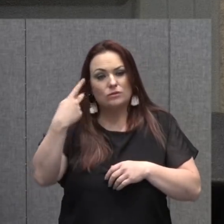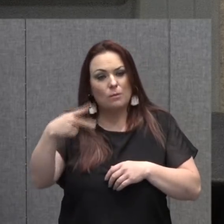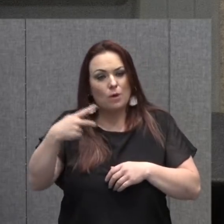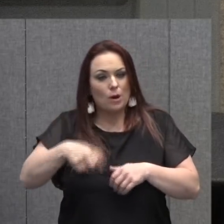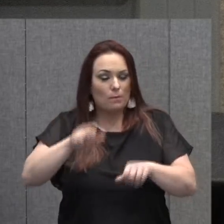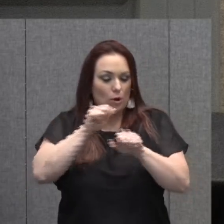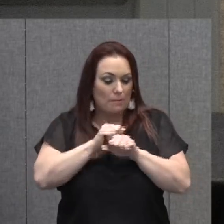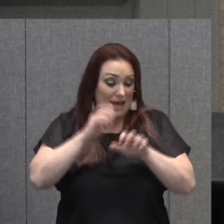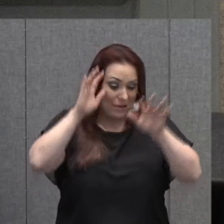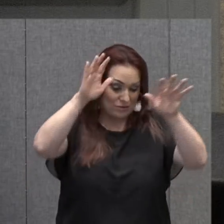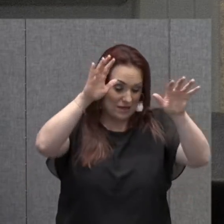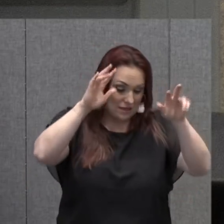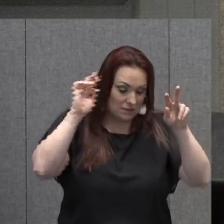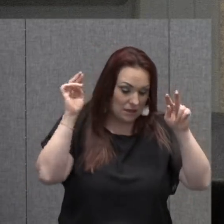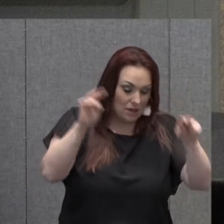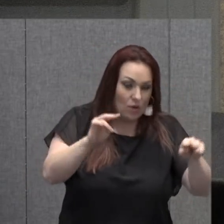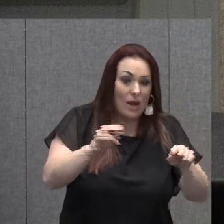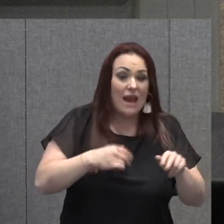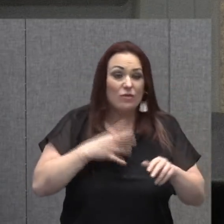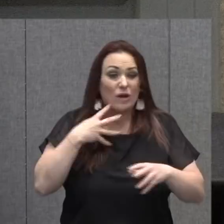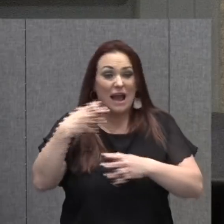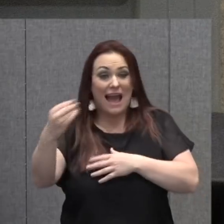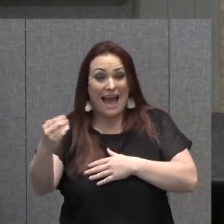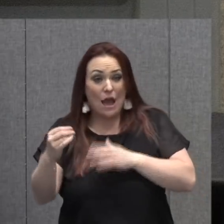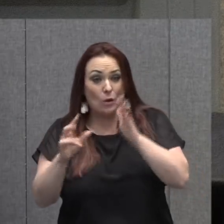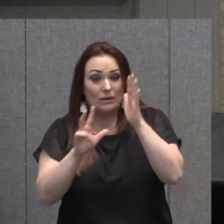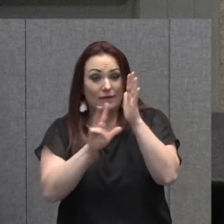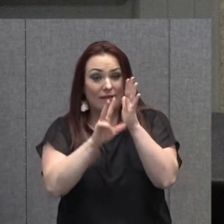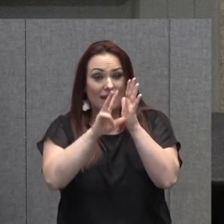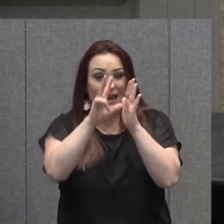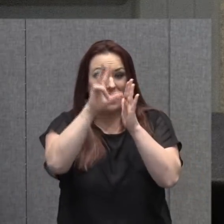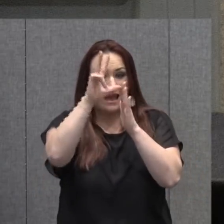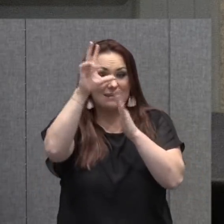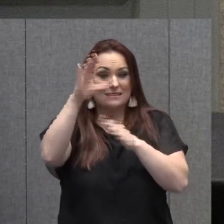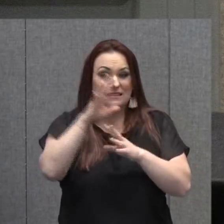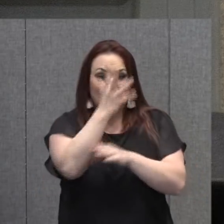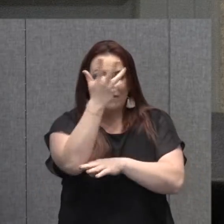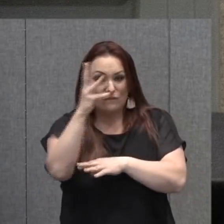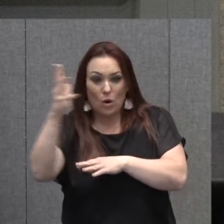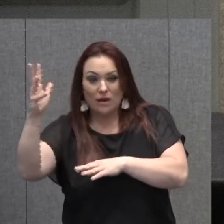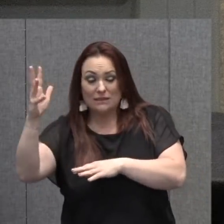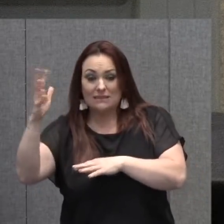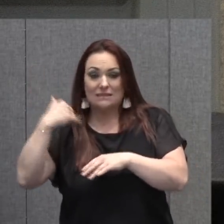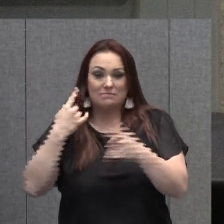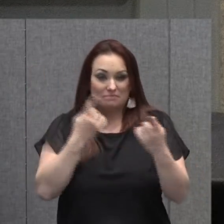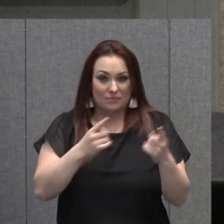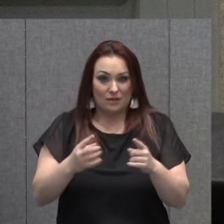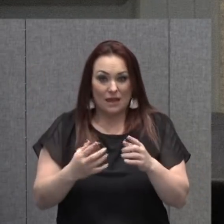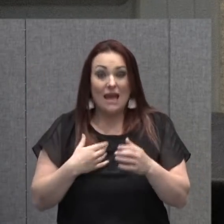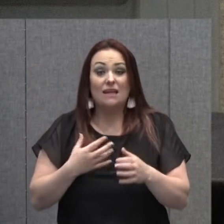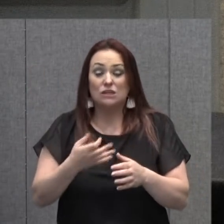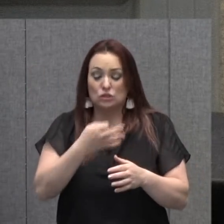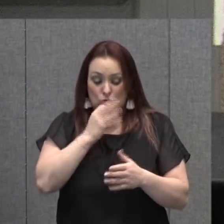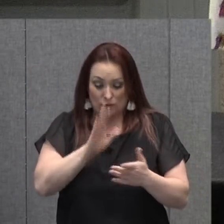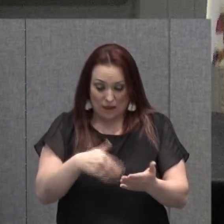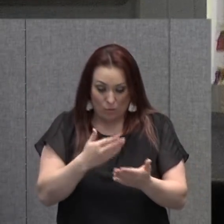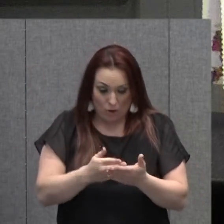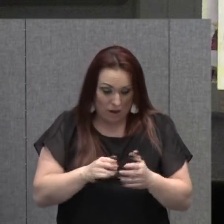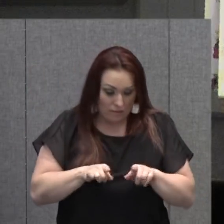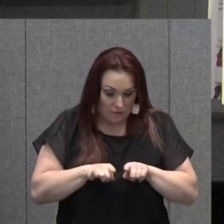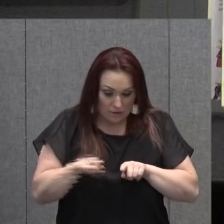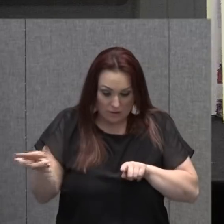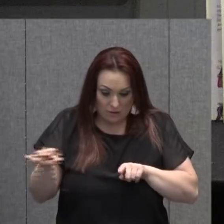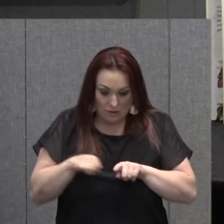the cactus forest grew. Soon, the little javelinas came to a spot where the path divided and each one went